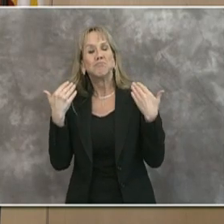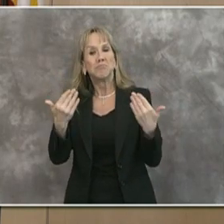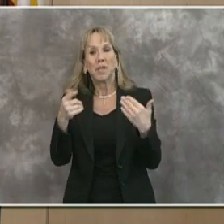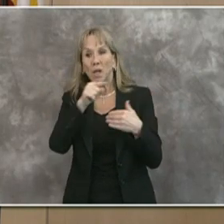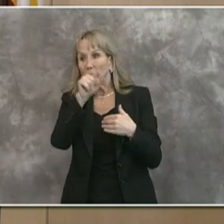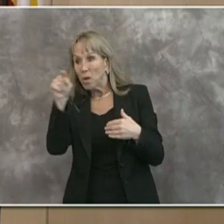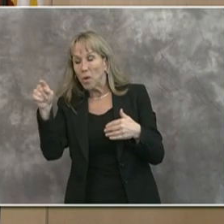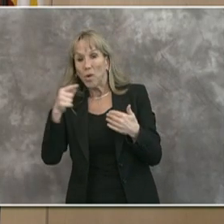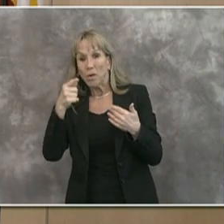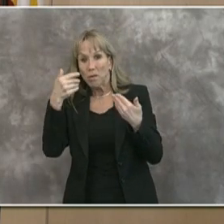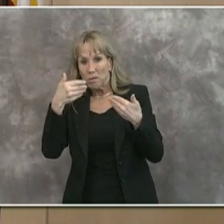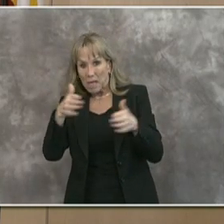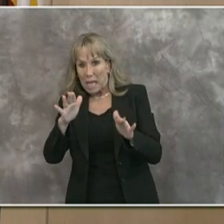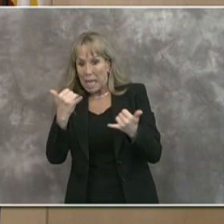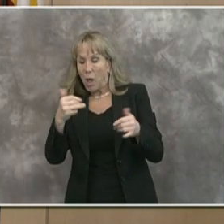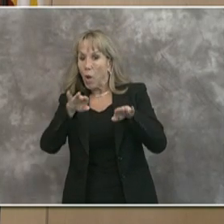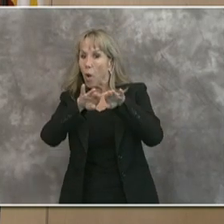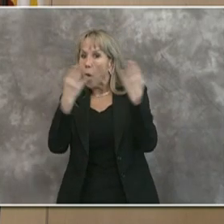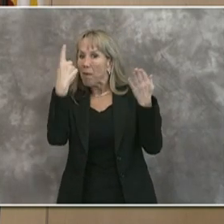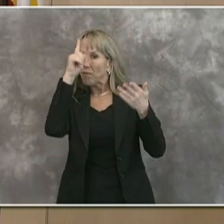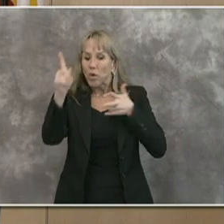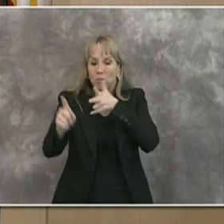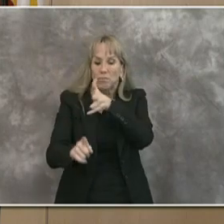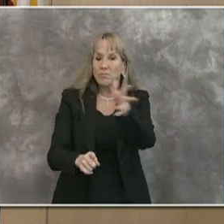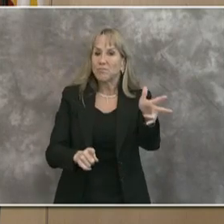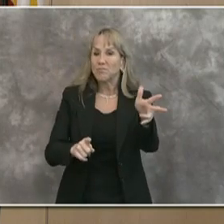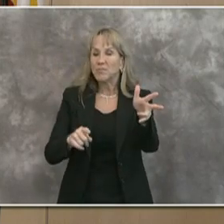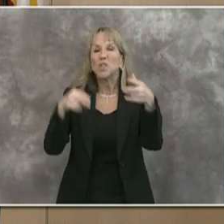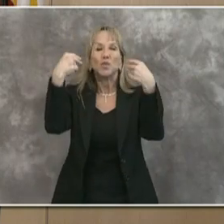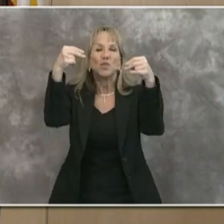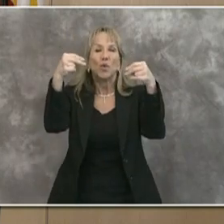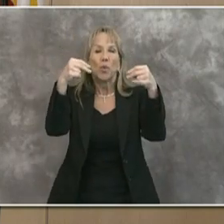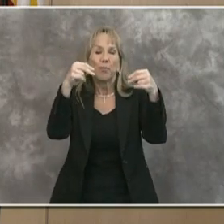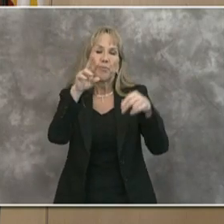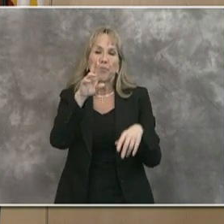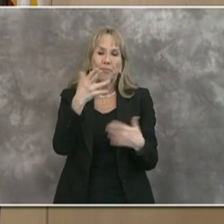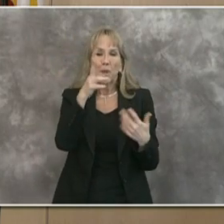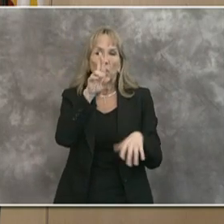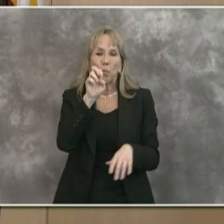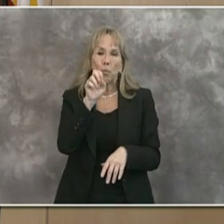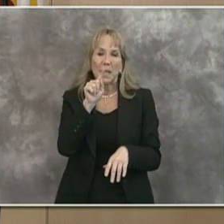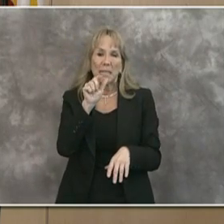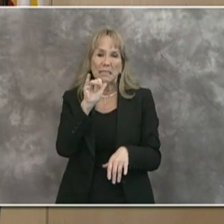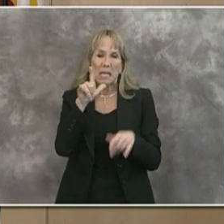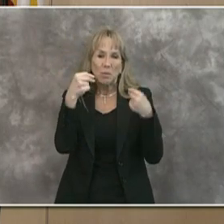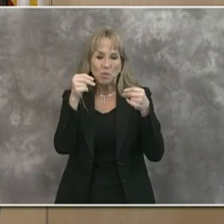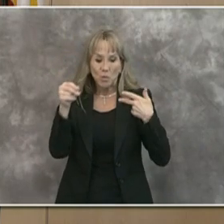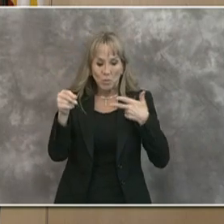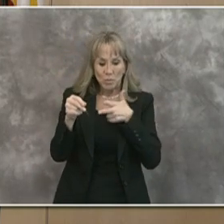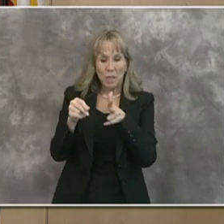allowing to open up for curbside, this is retail, for curbside